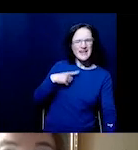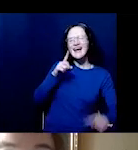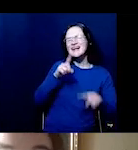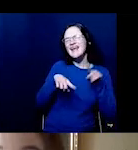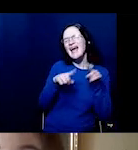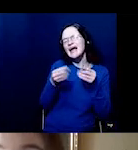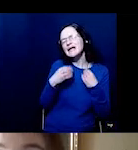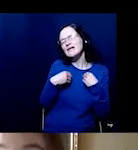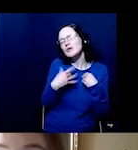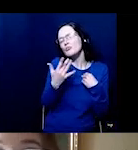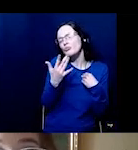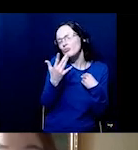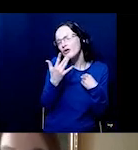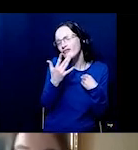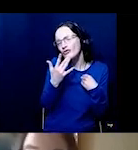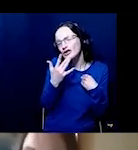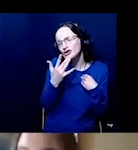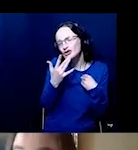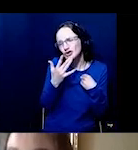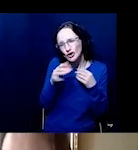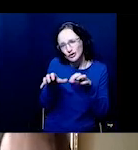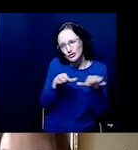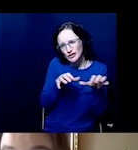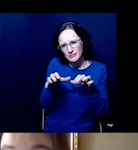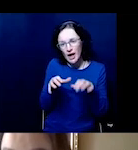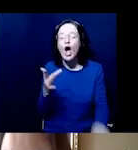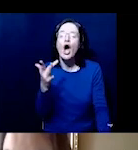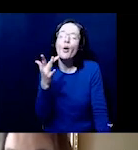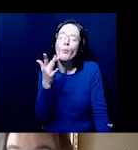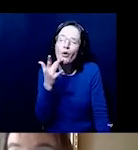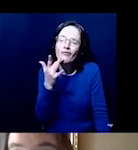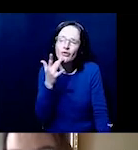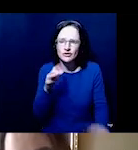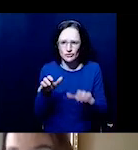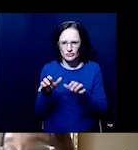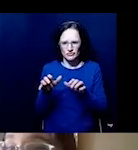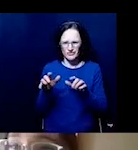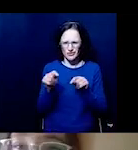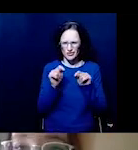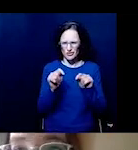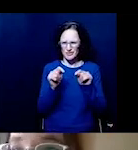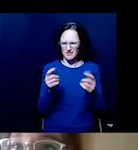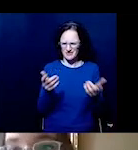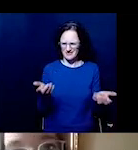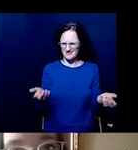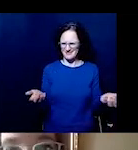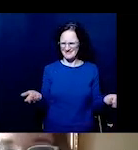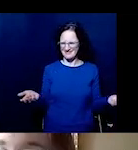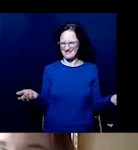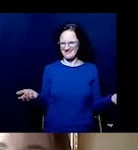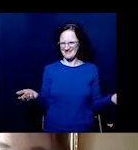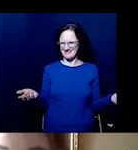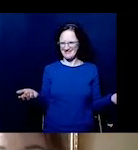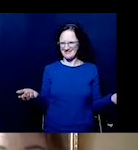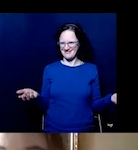That happened when you needed accommodation. Somebody said you can't have preferential treatment. Uh, that goes back a little